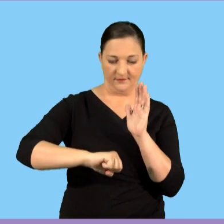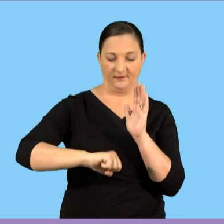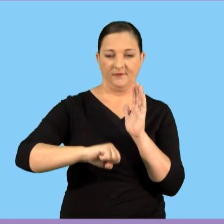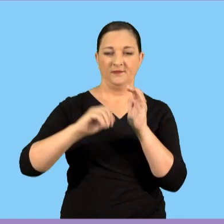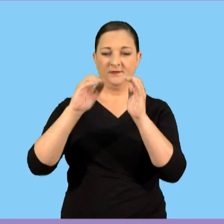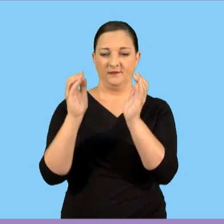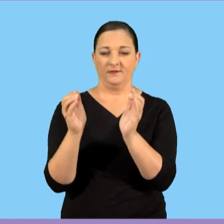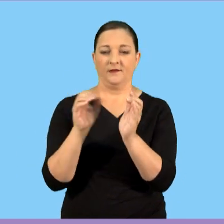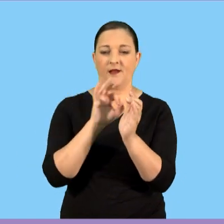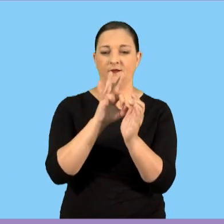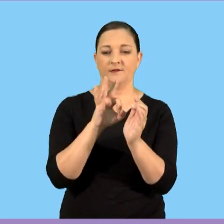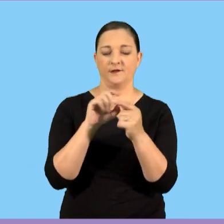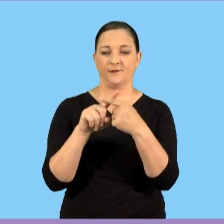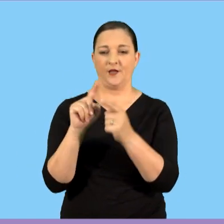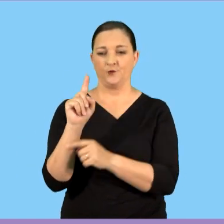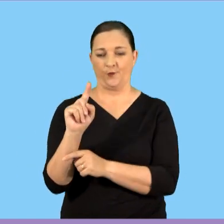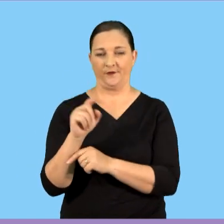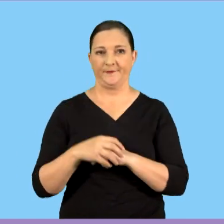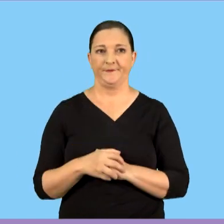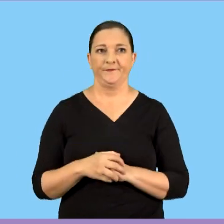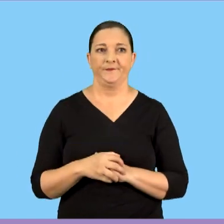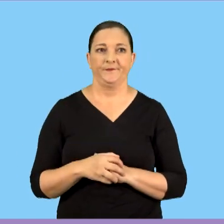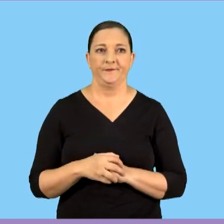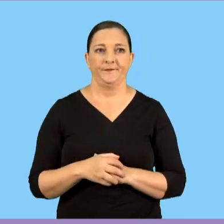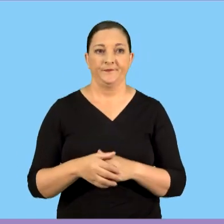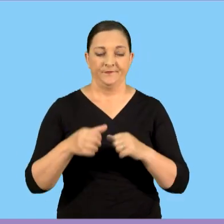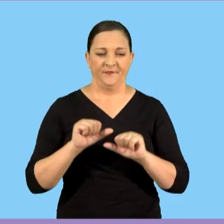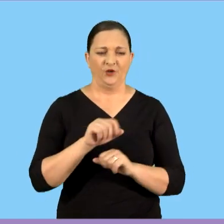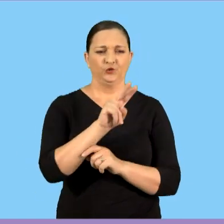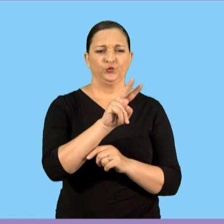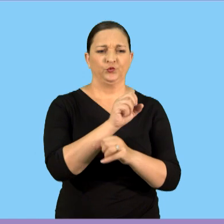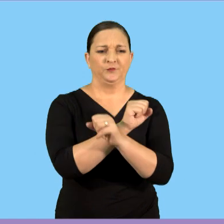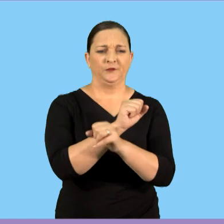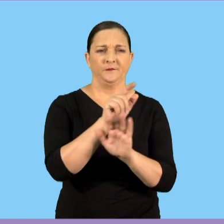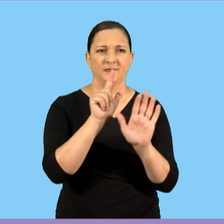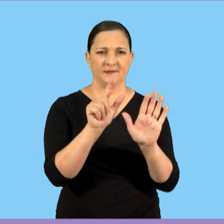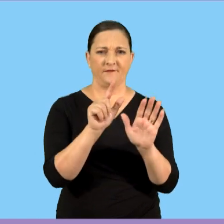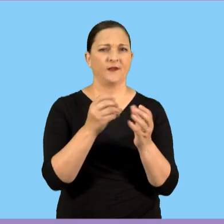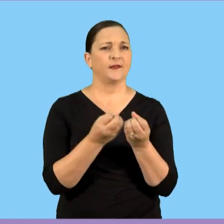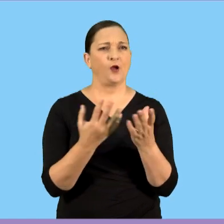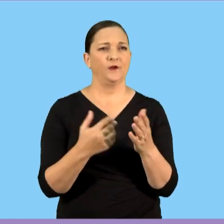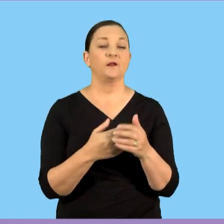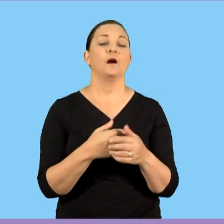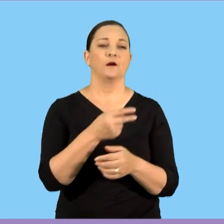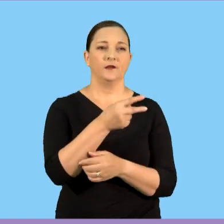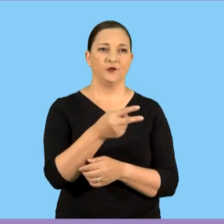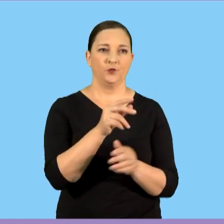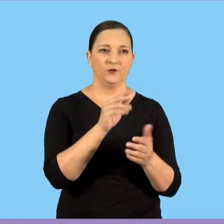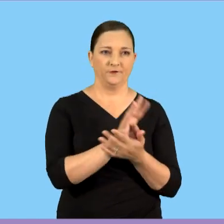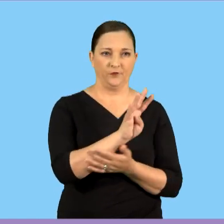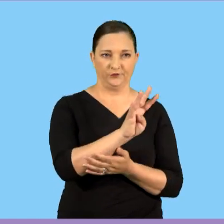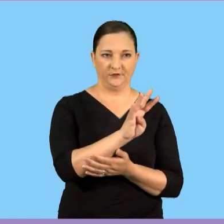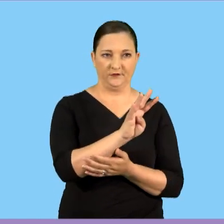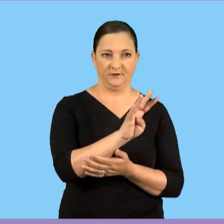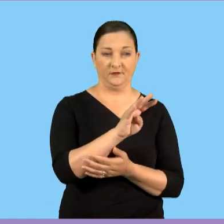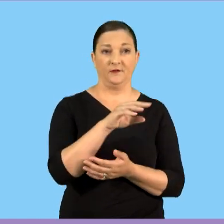that with 3 plus 1. So what is a 2 multiplied by 7? That is